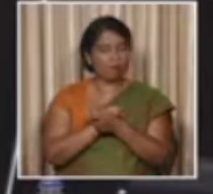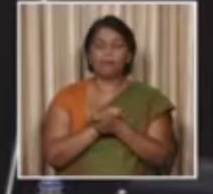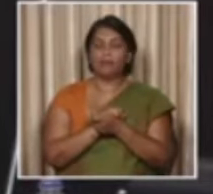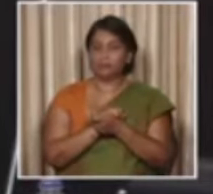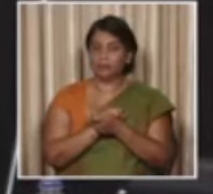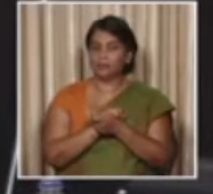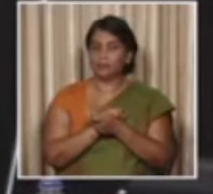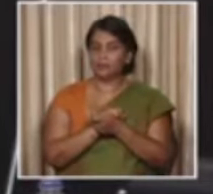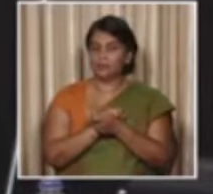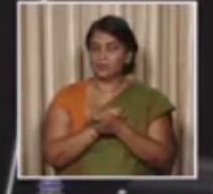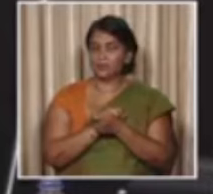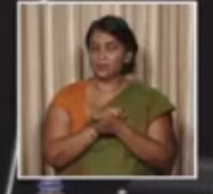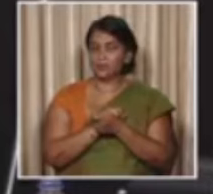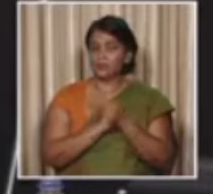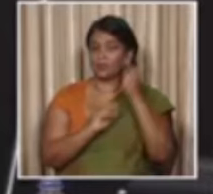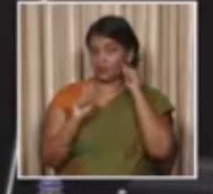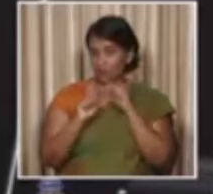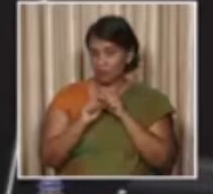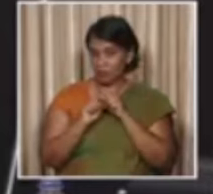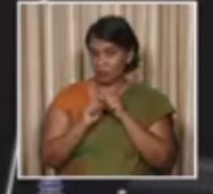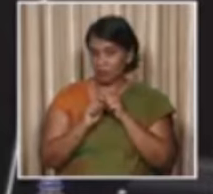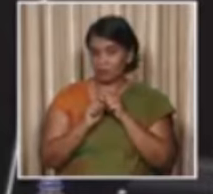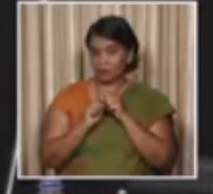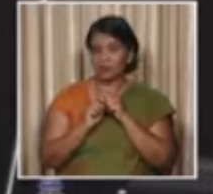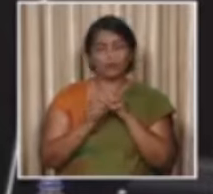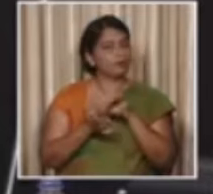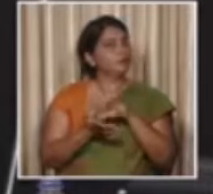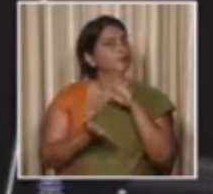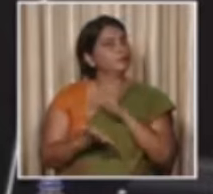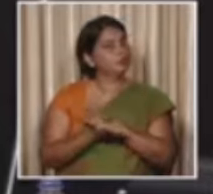seat, didn't you tell that you must send the Supreme Court home?